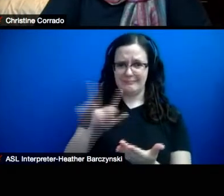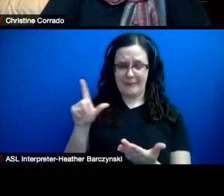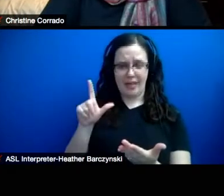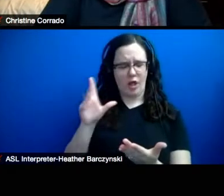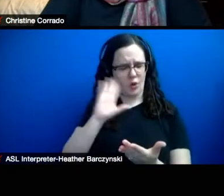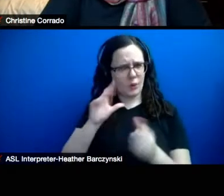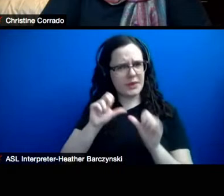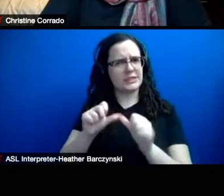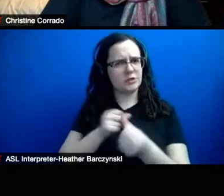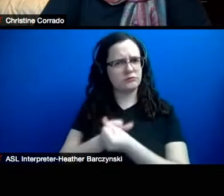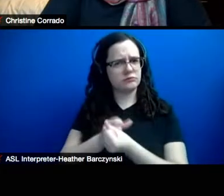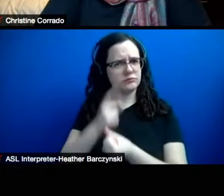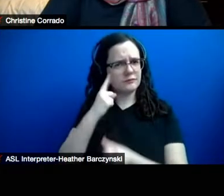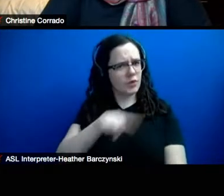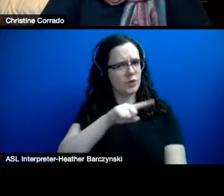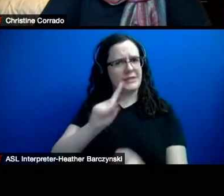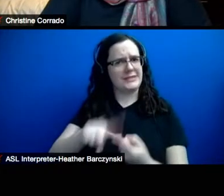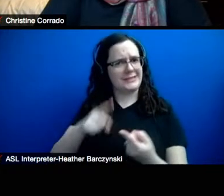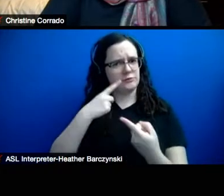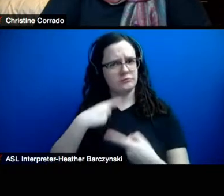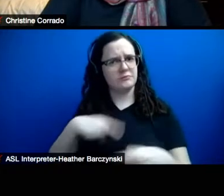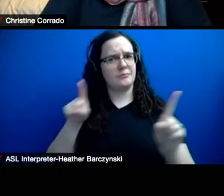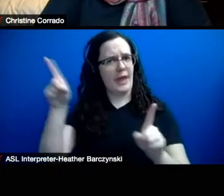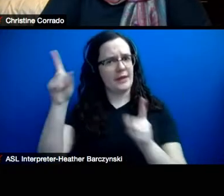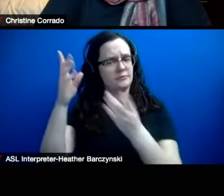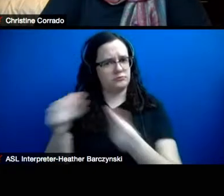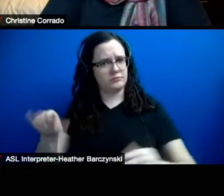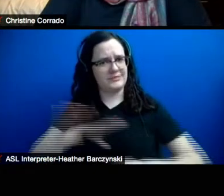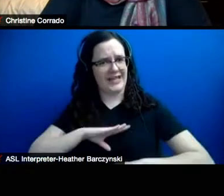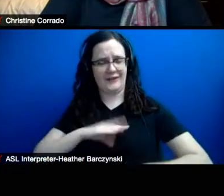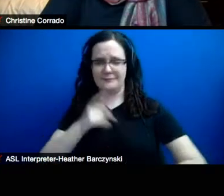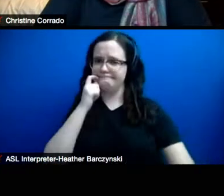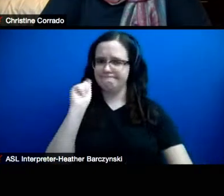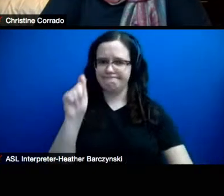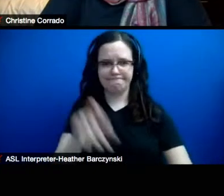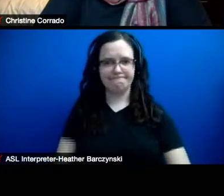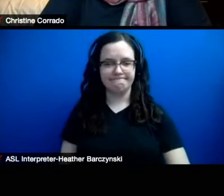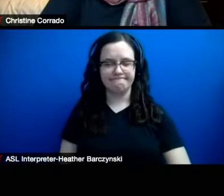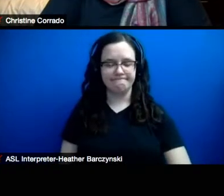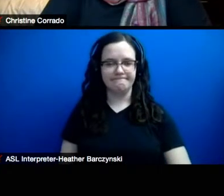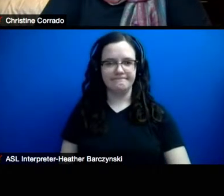until there's a satisfactory resolution, period.